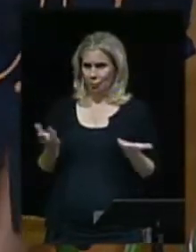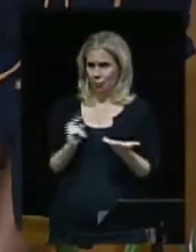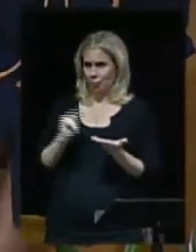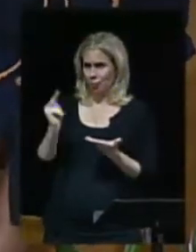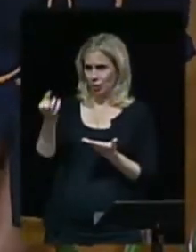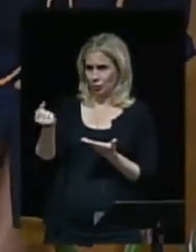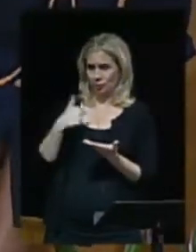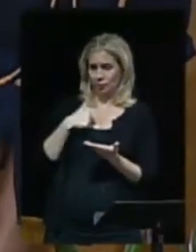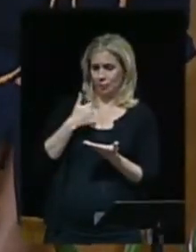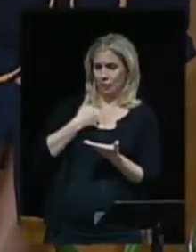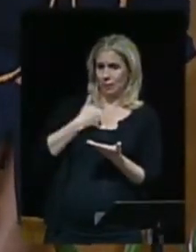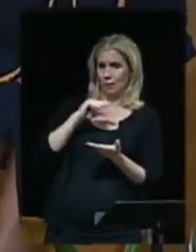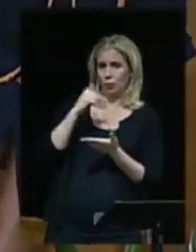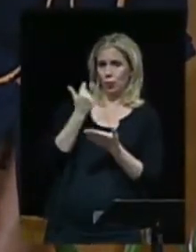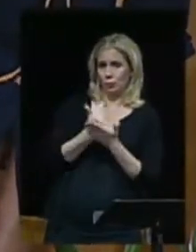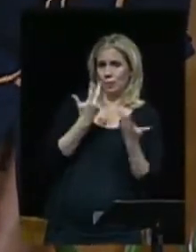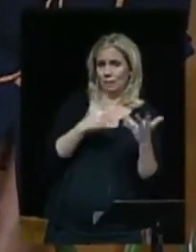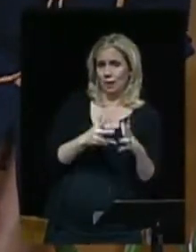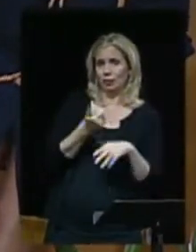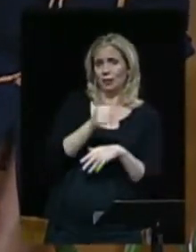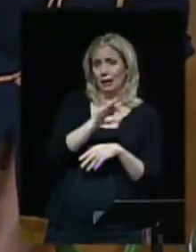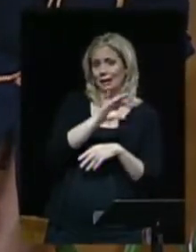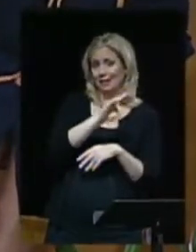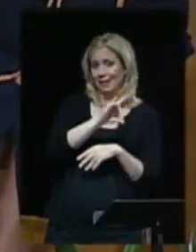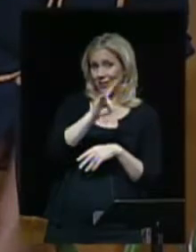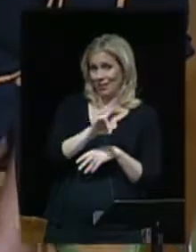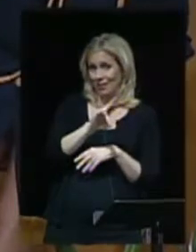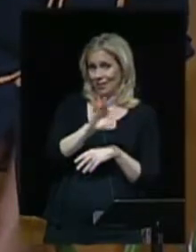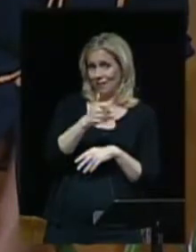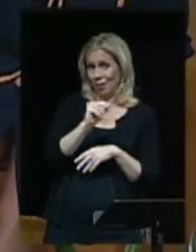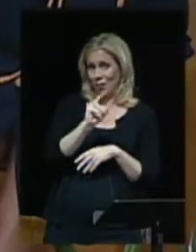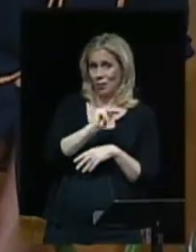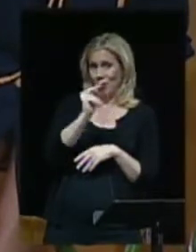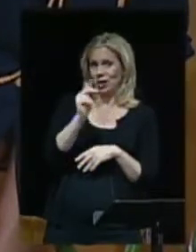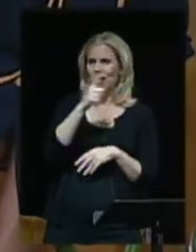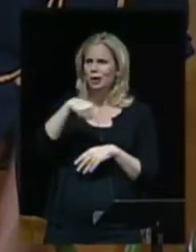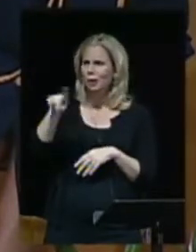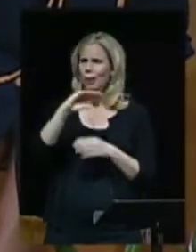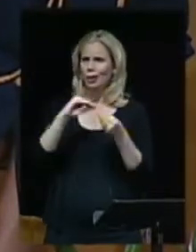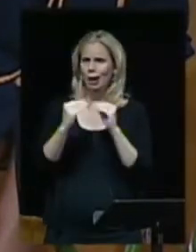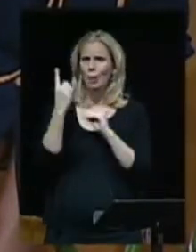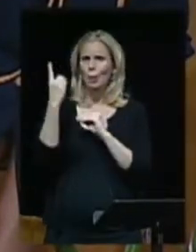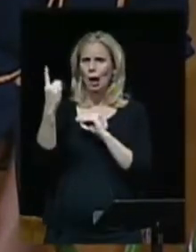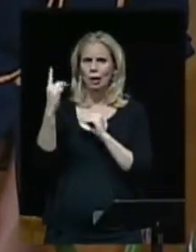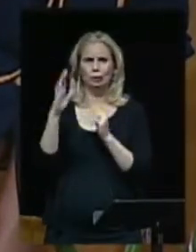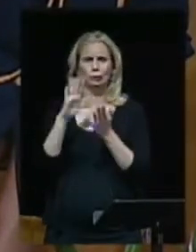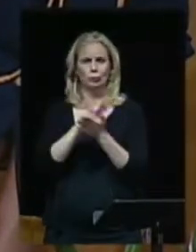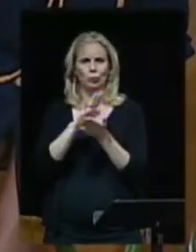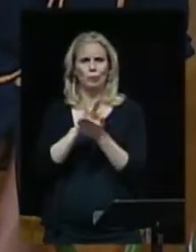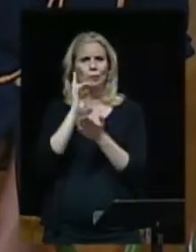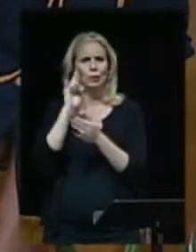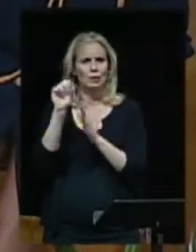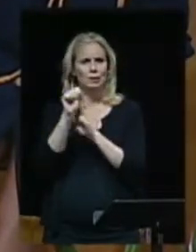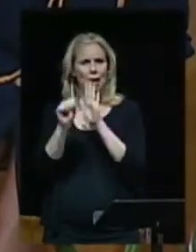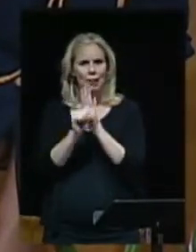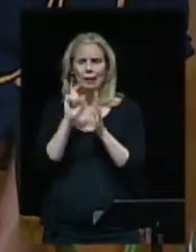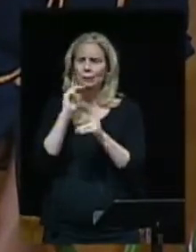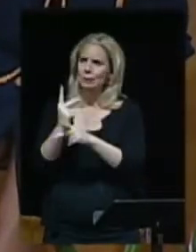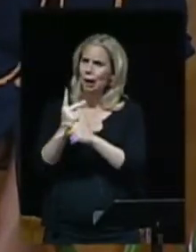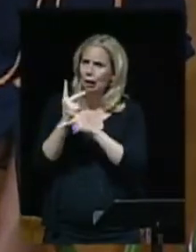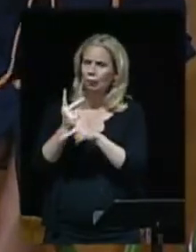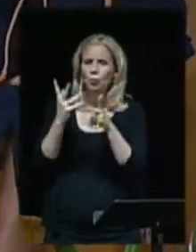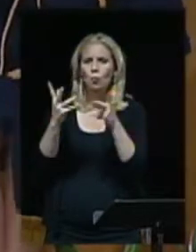in 1977 of Fargo North, that you are the number one school in the state and that it's been taken care of so well. So